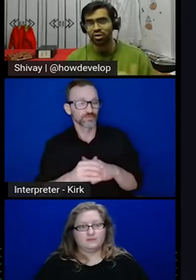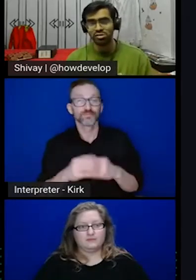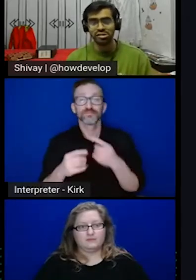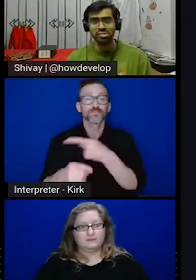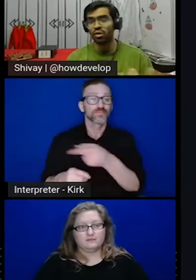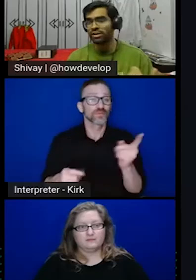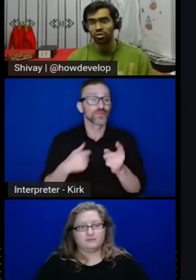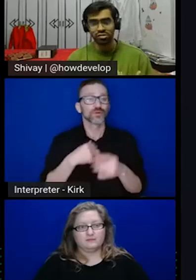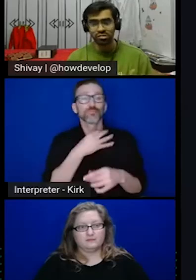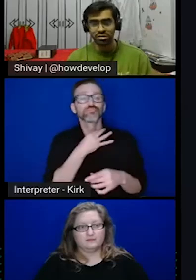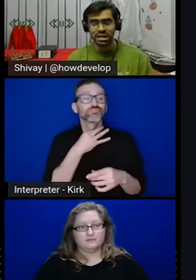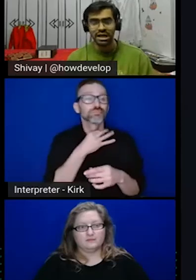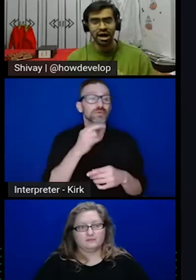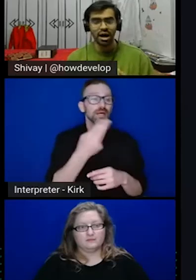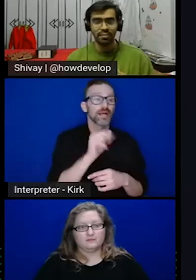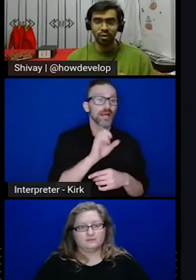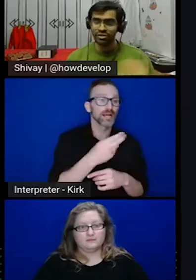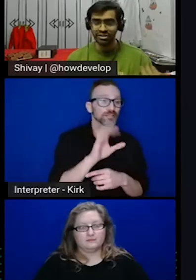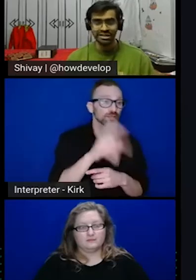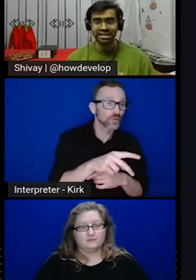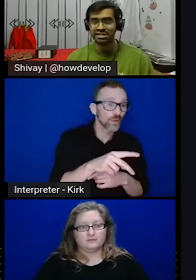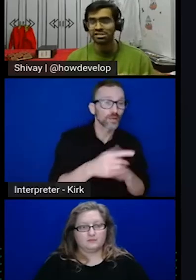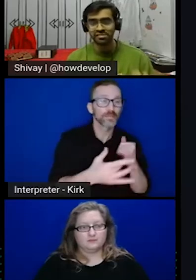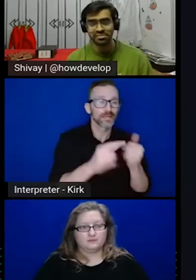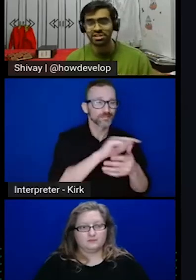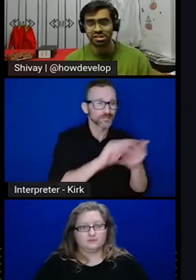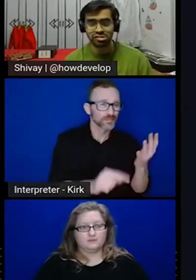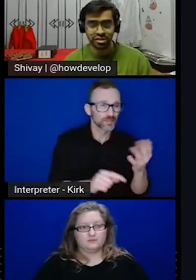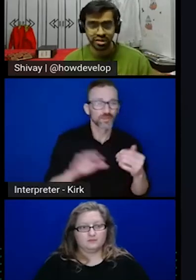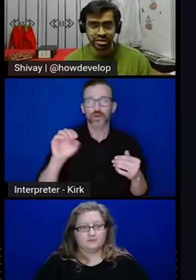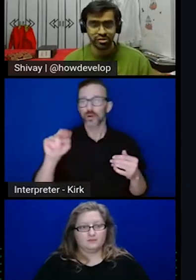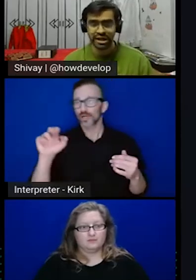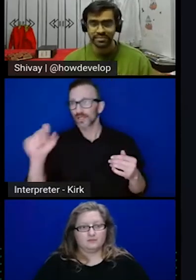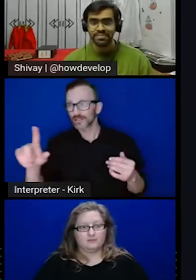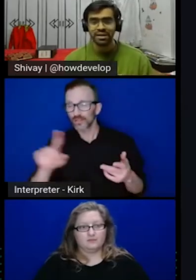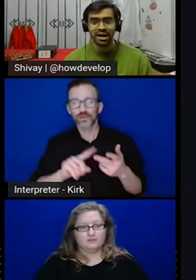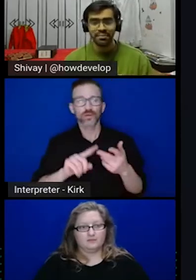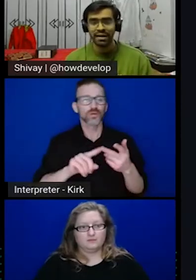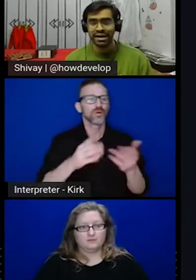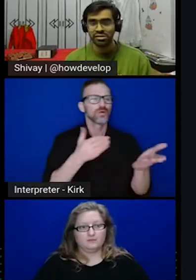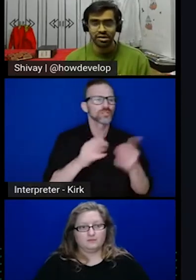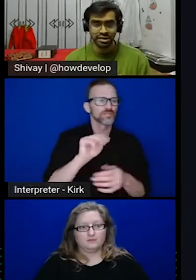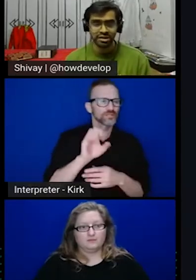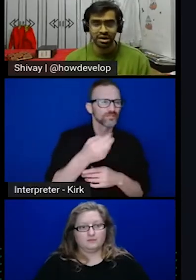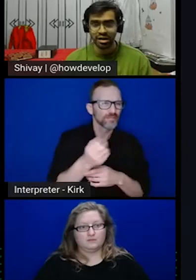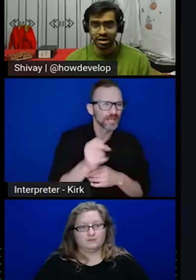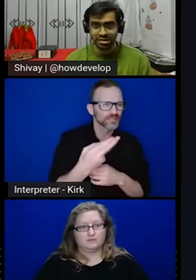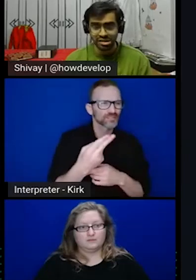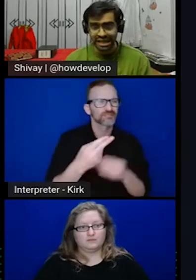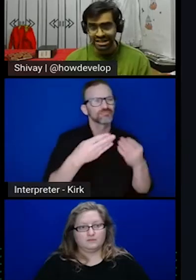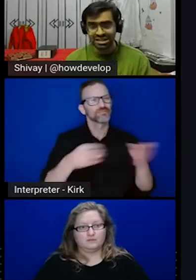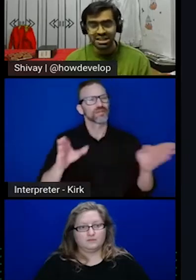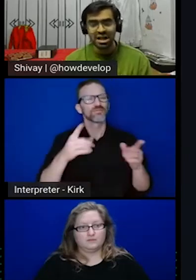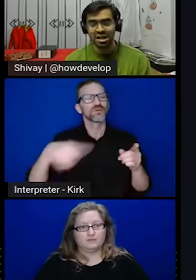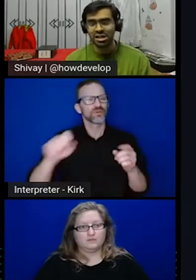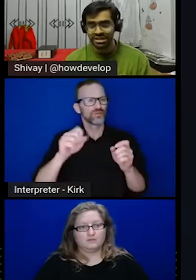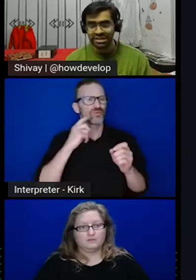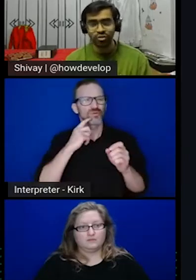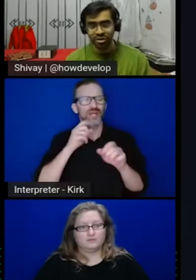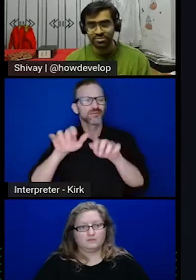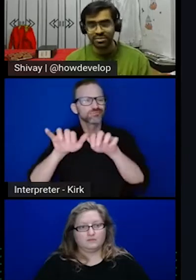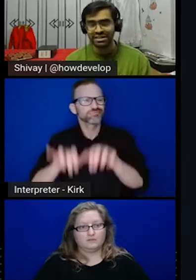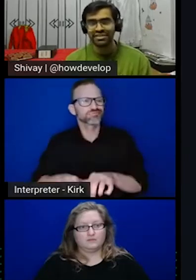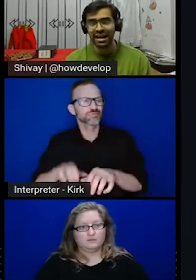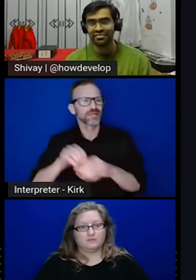HashiCorp technologies or in Consul, or you're interested in service meshes in general, you can come and join the Slack